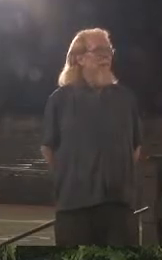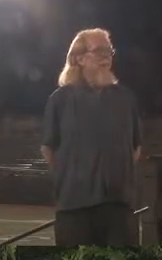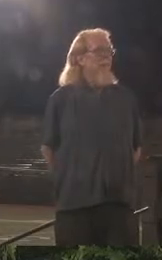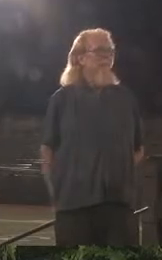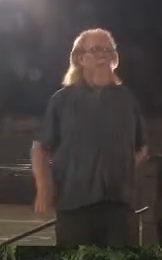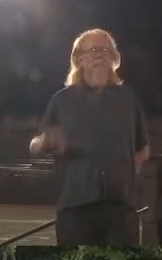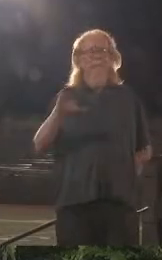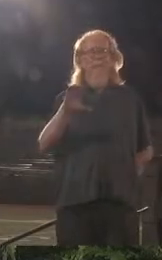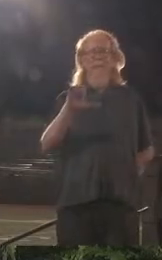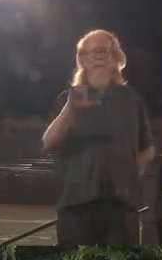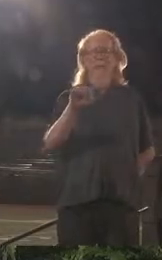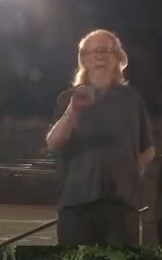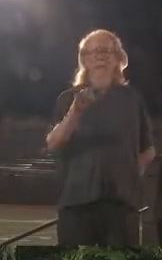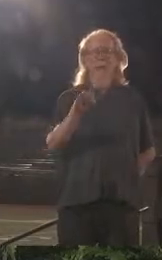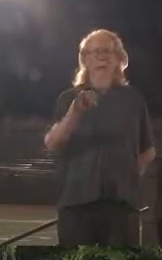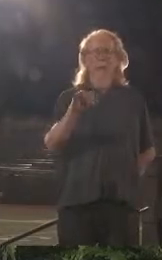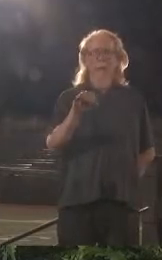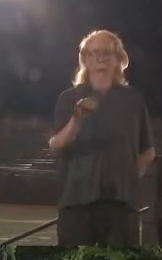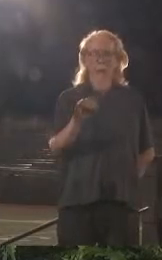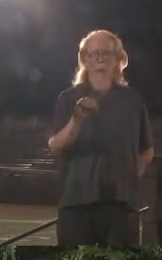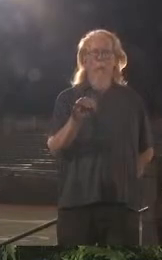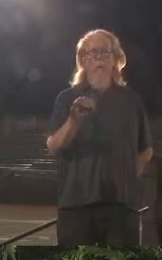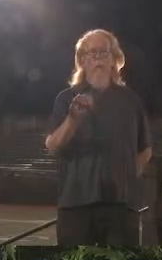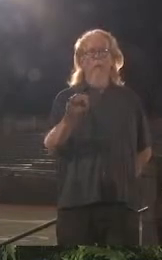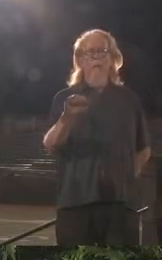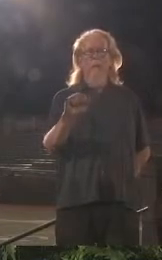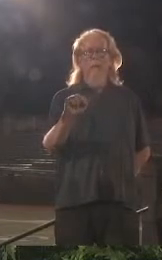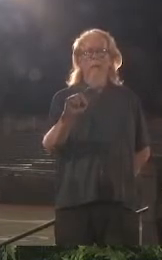Claudio Gabino Sandoval Rodriguez.